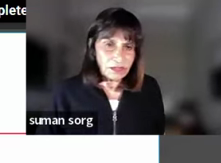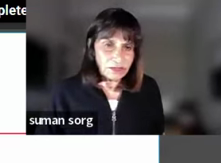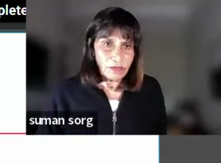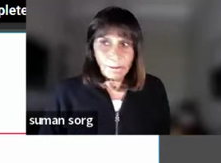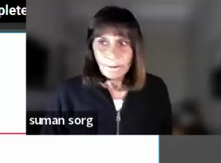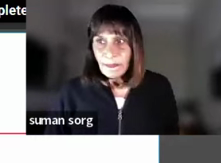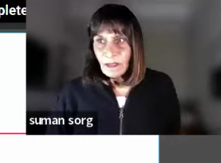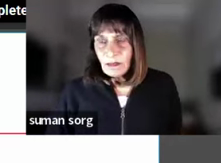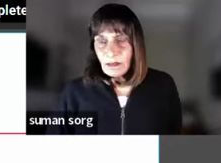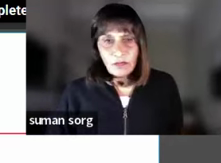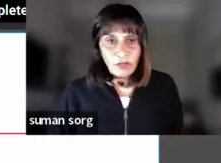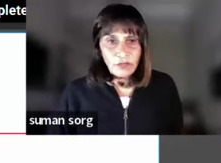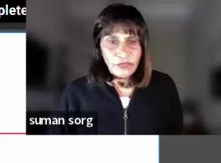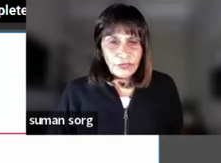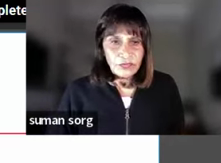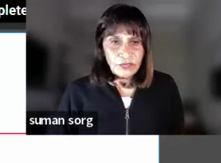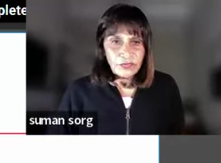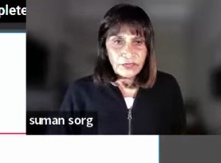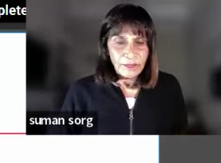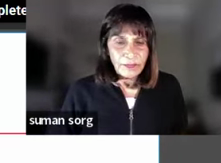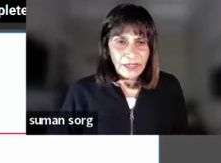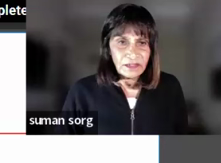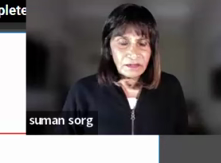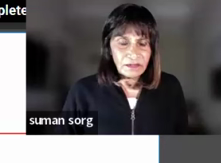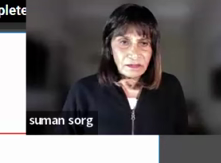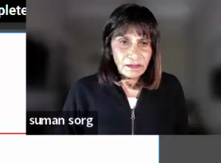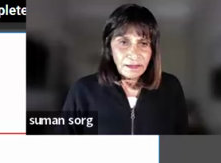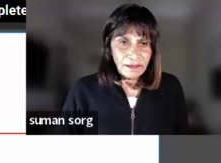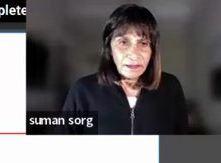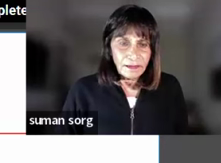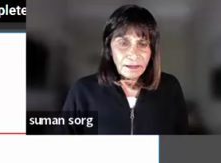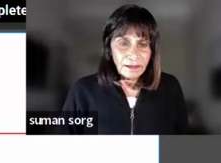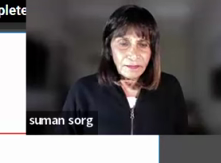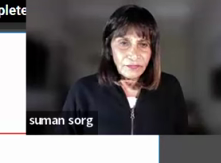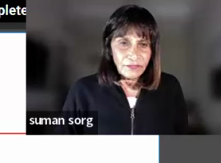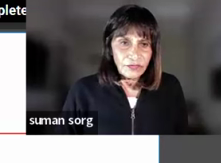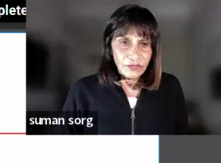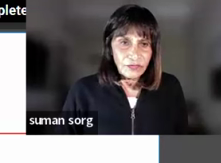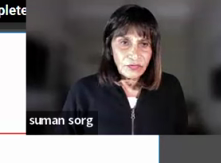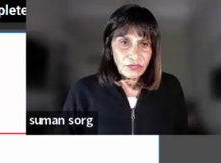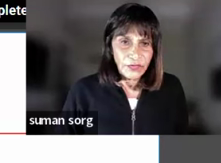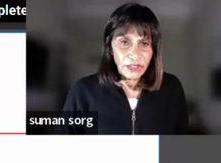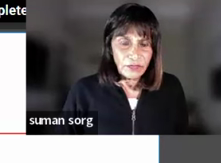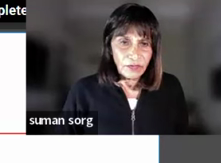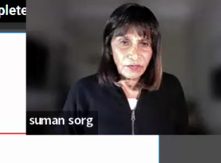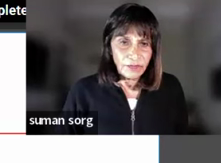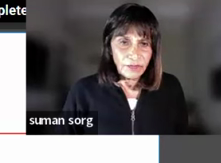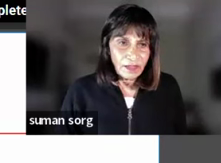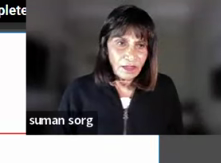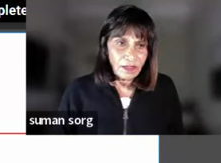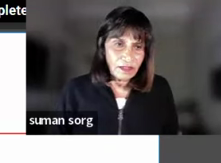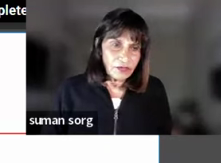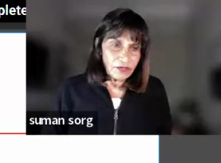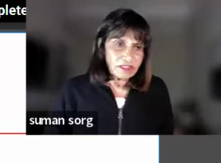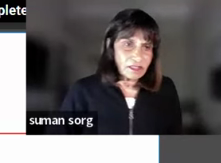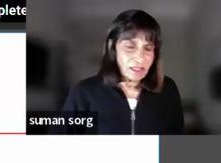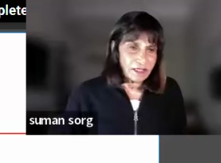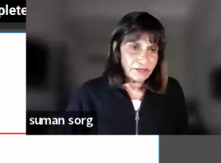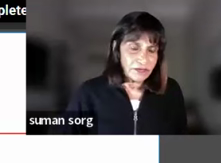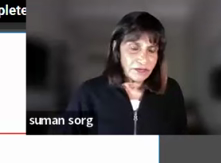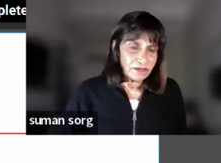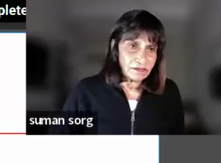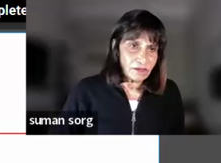support suite for, overdose patients, which is called the sobering dorm. And here you